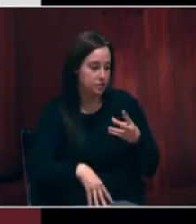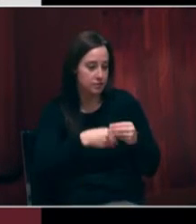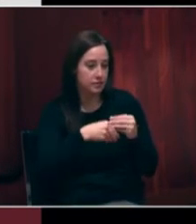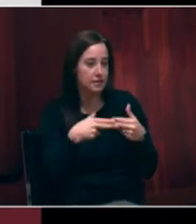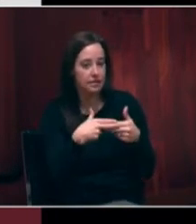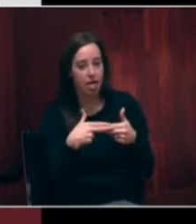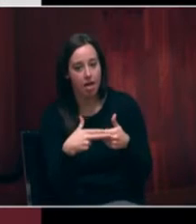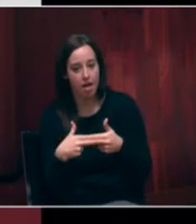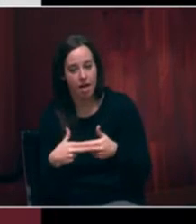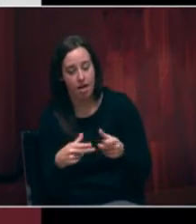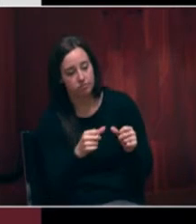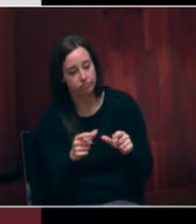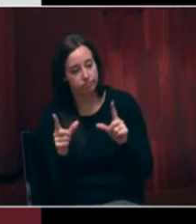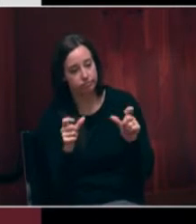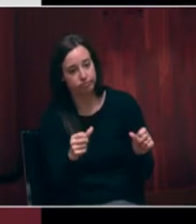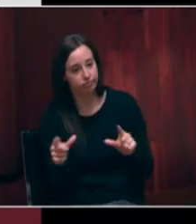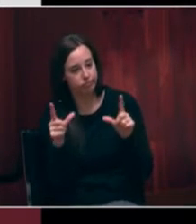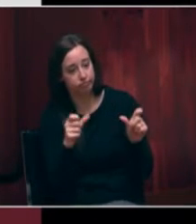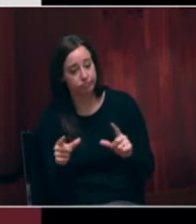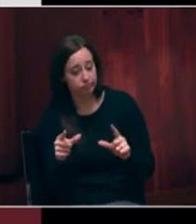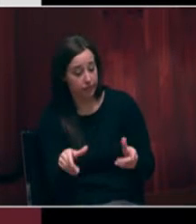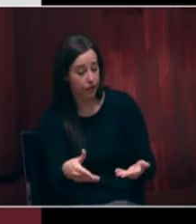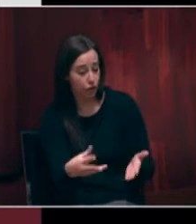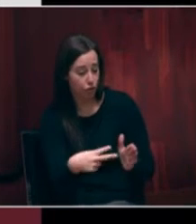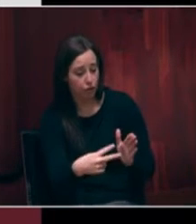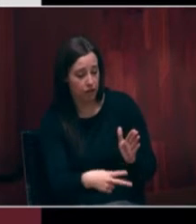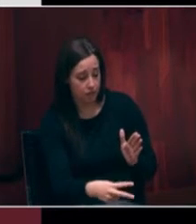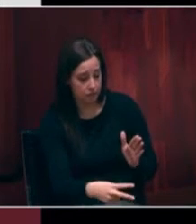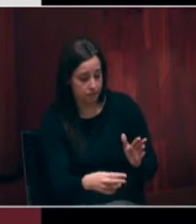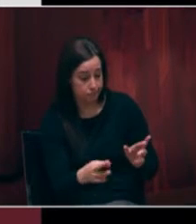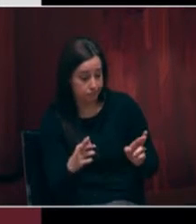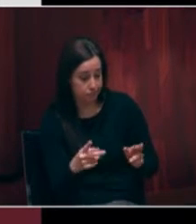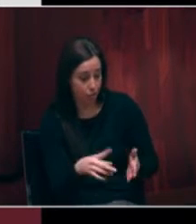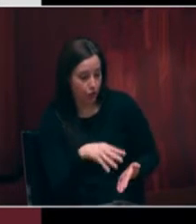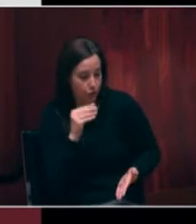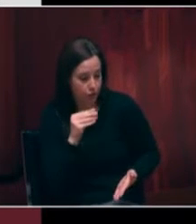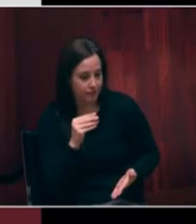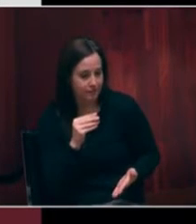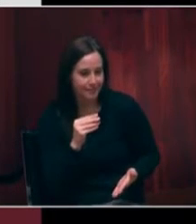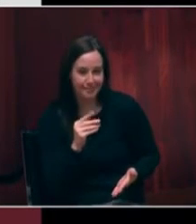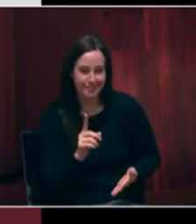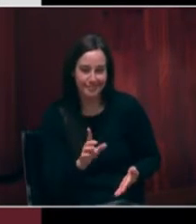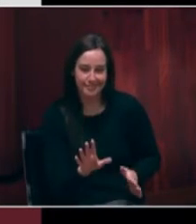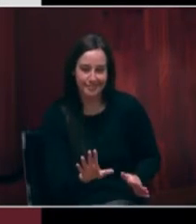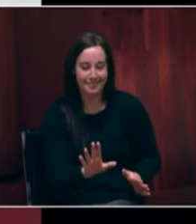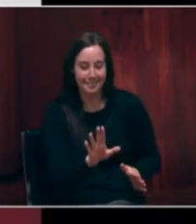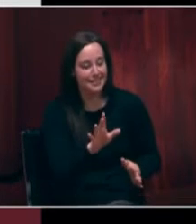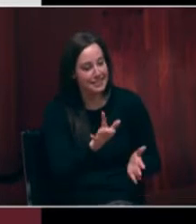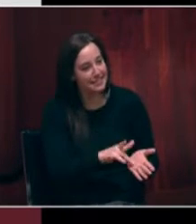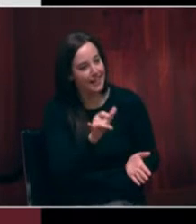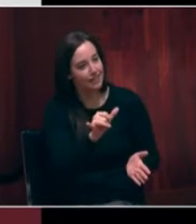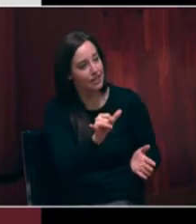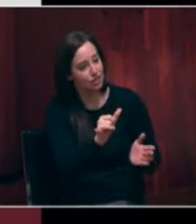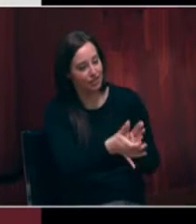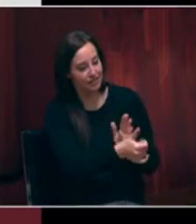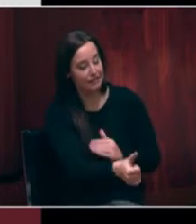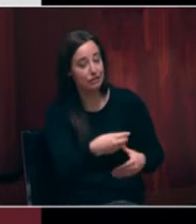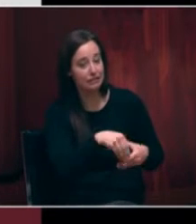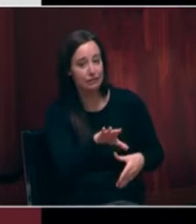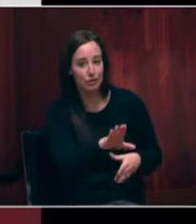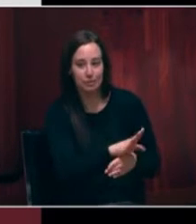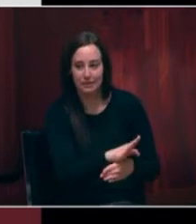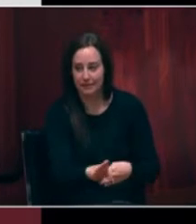saying, read it, and hoping that they learn from it. So take advantage of the talents you have in your own organizations. If you don't have